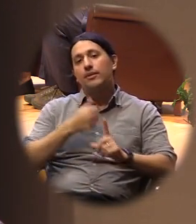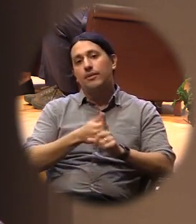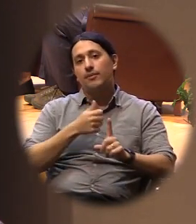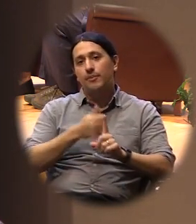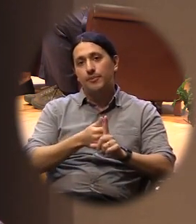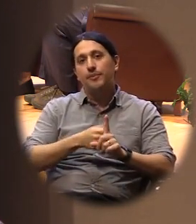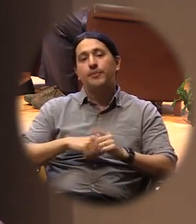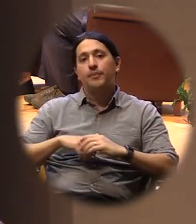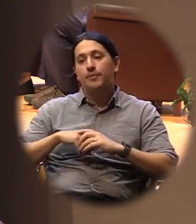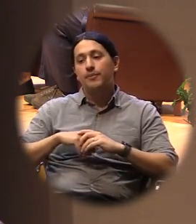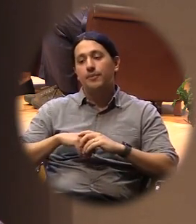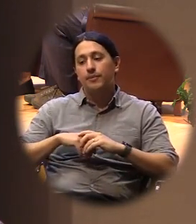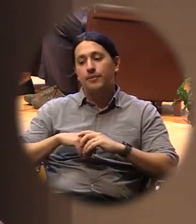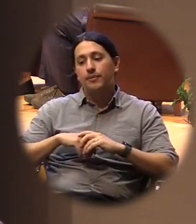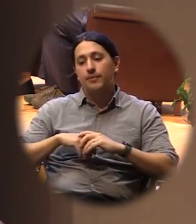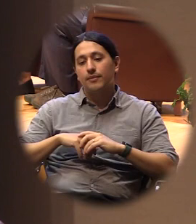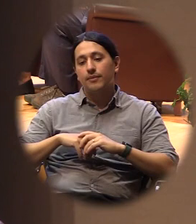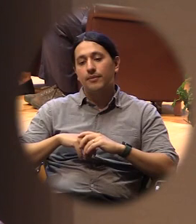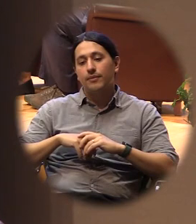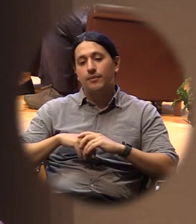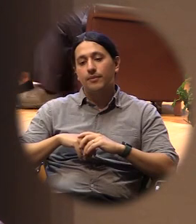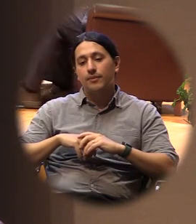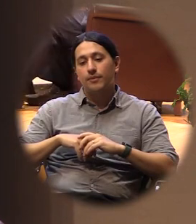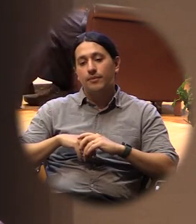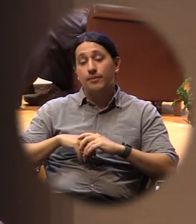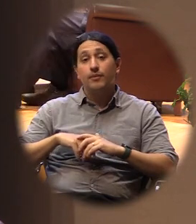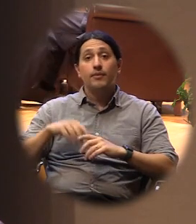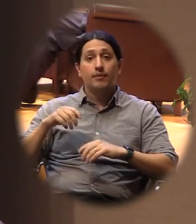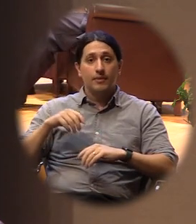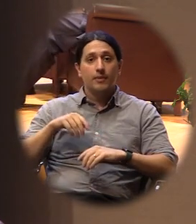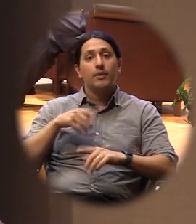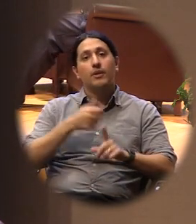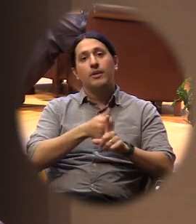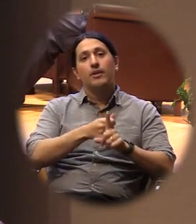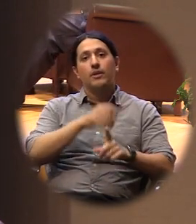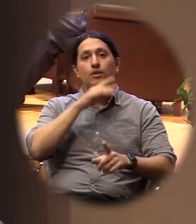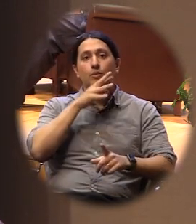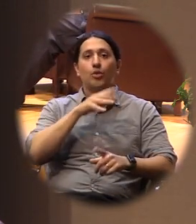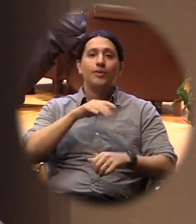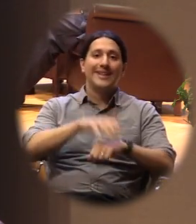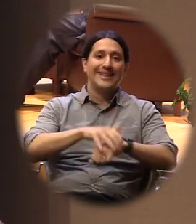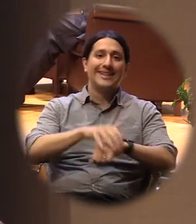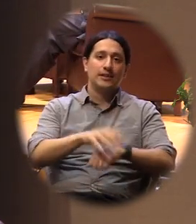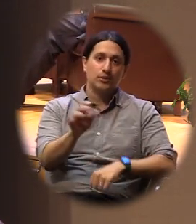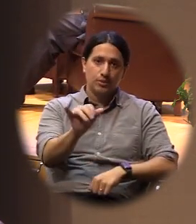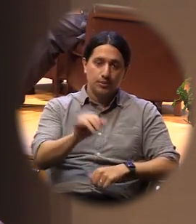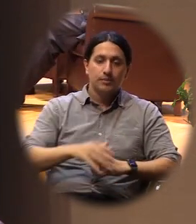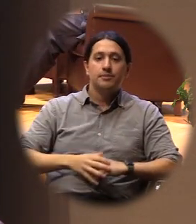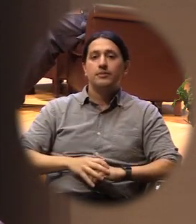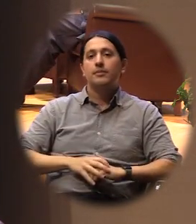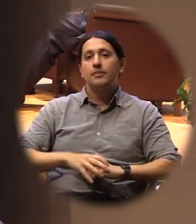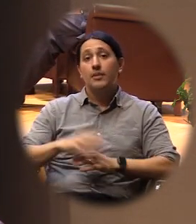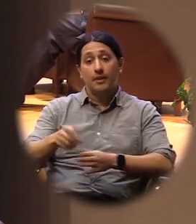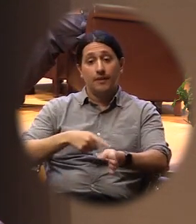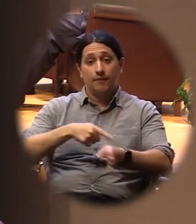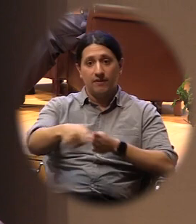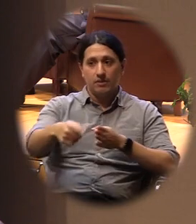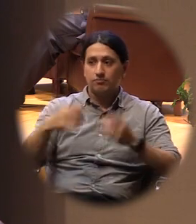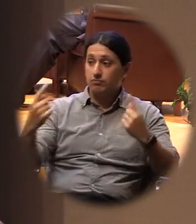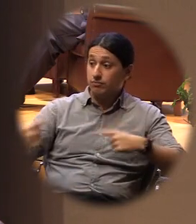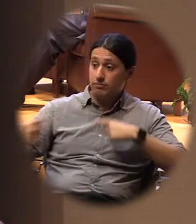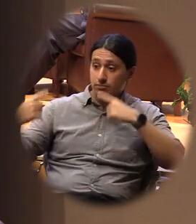of Developmental um psychology has never really um exited that